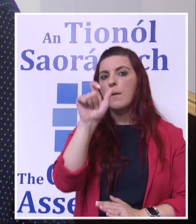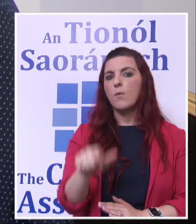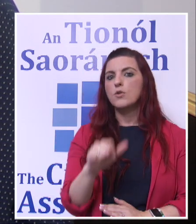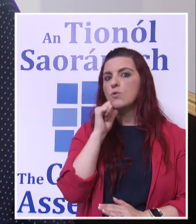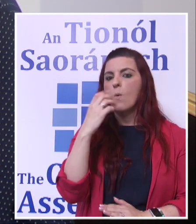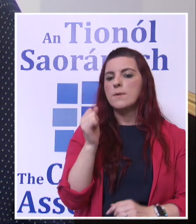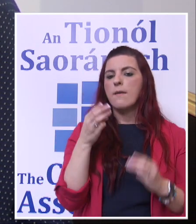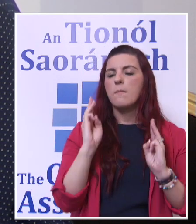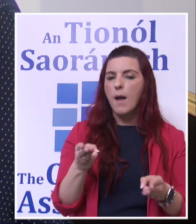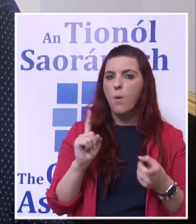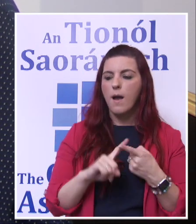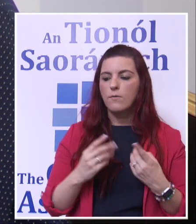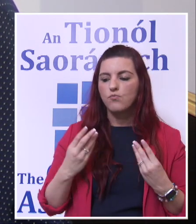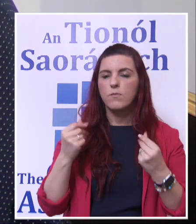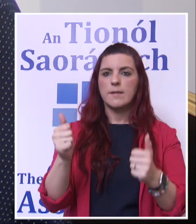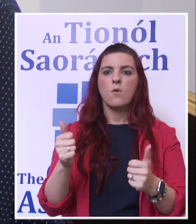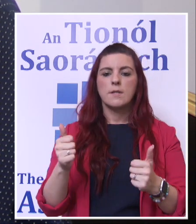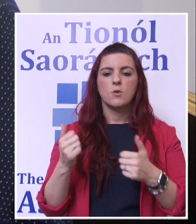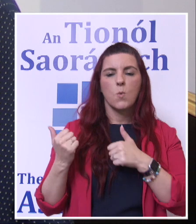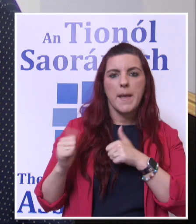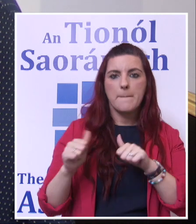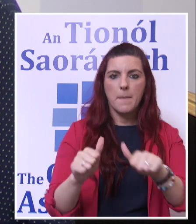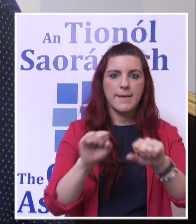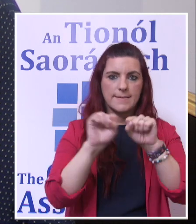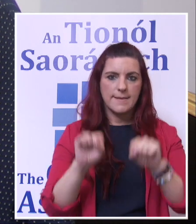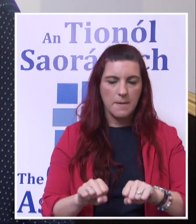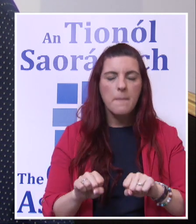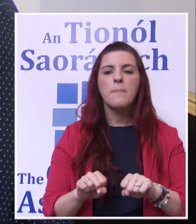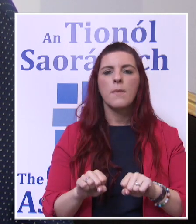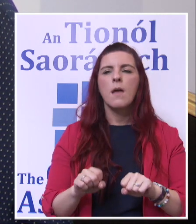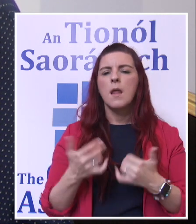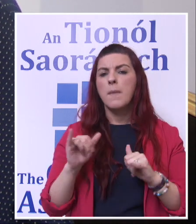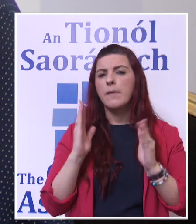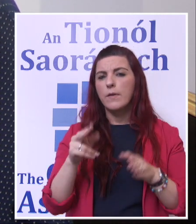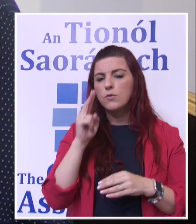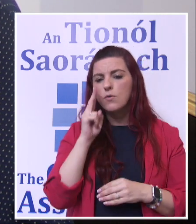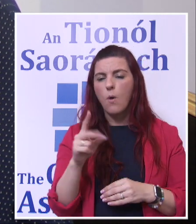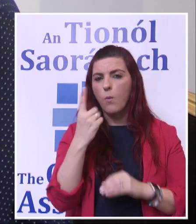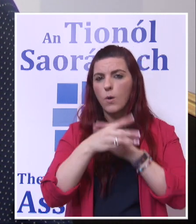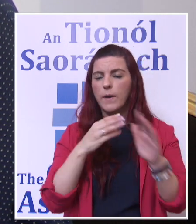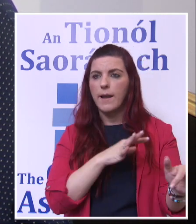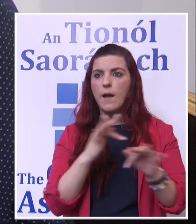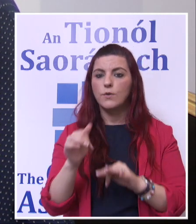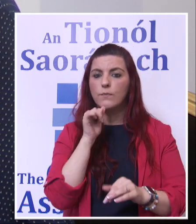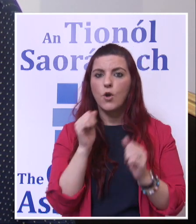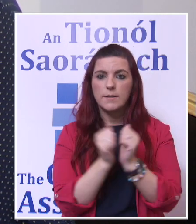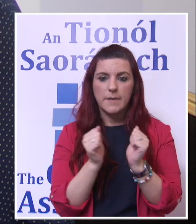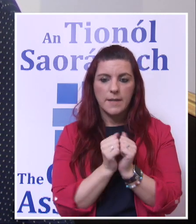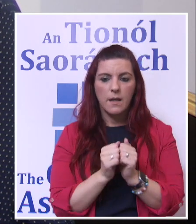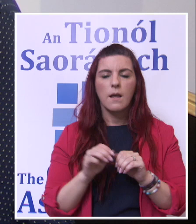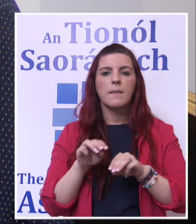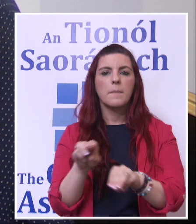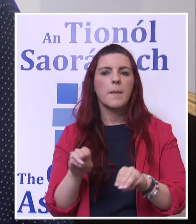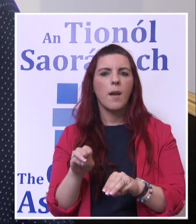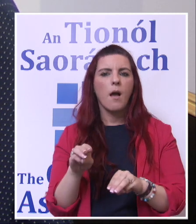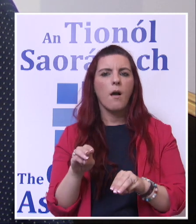the power and the resources to implement decisions. You might have seen that a week after our first meeting, the people of